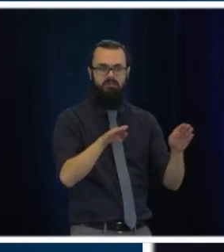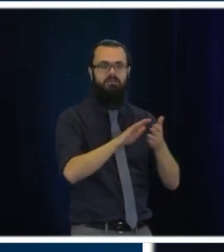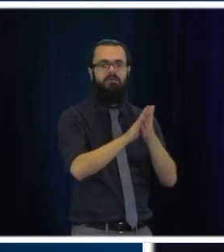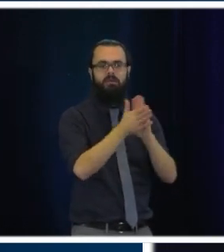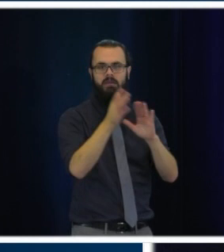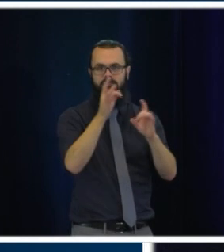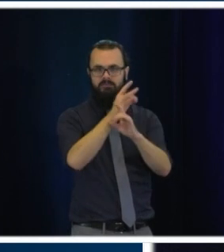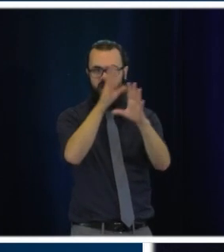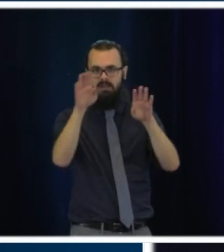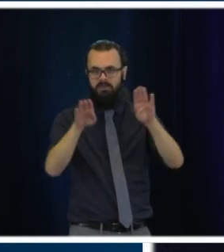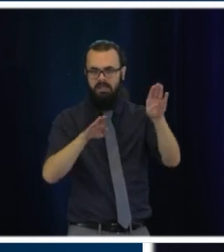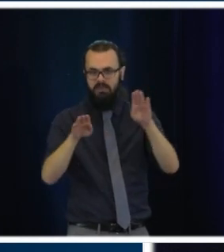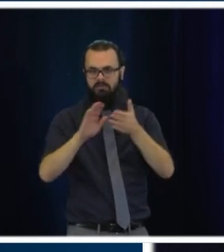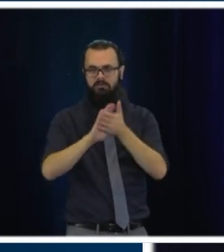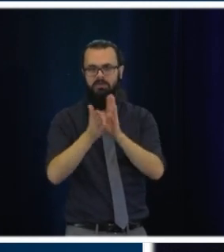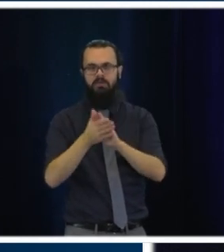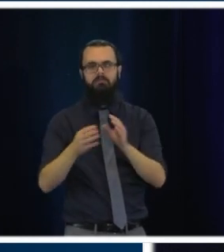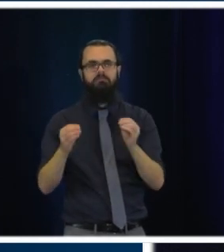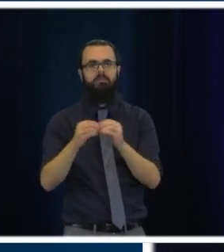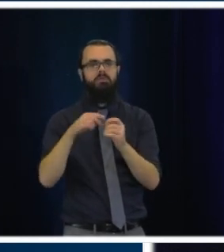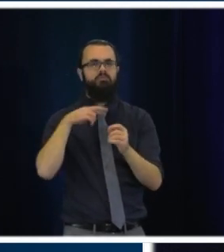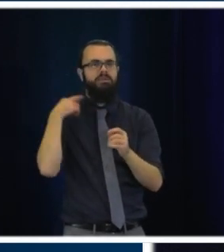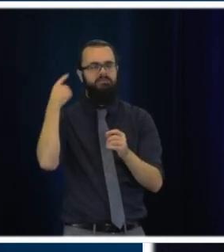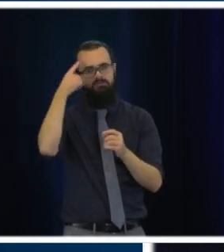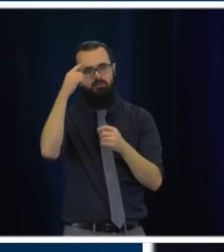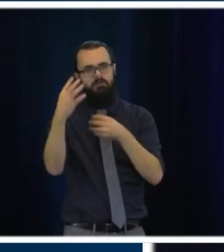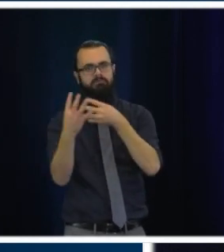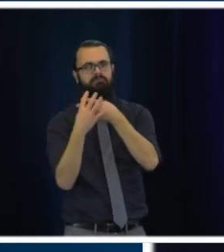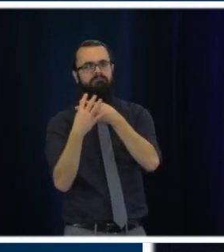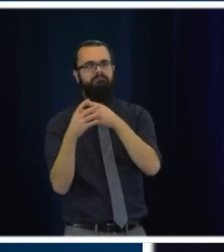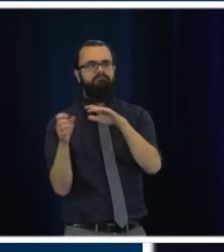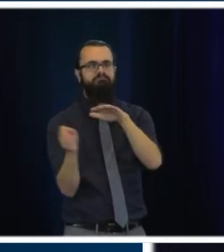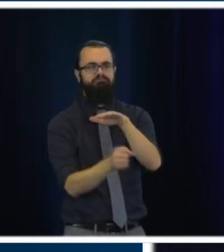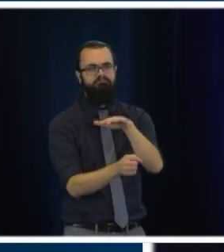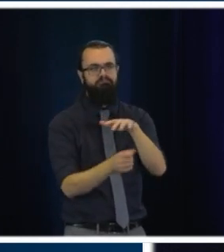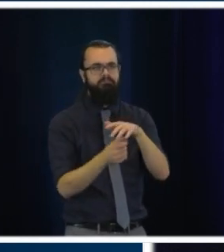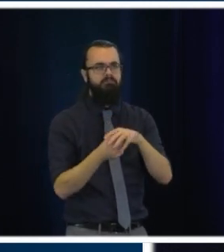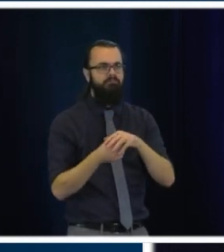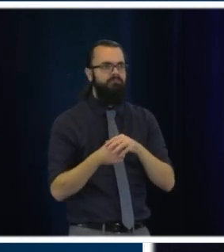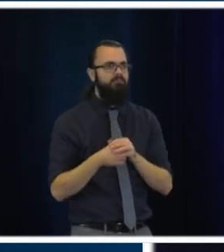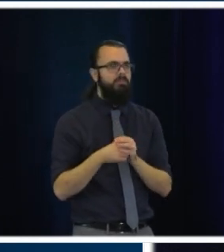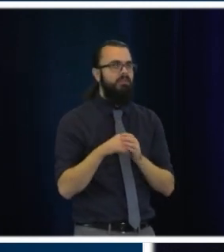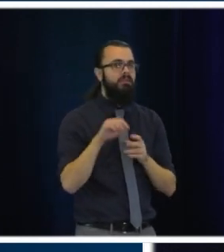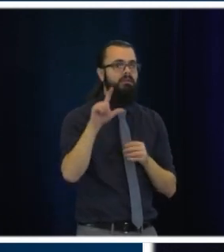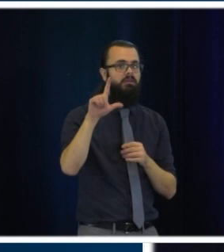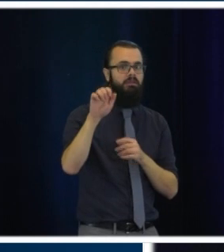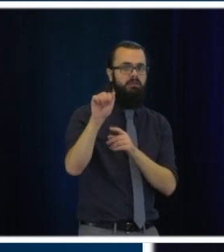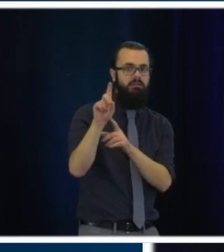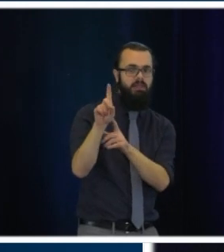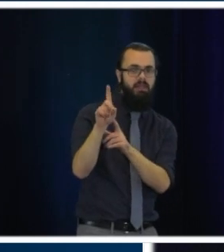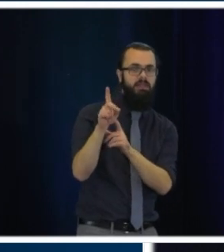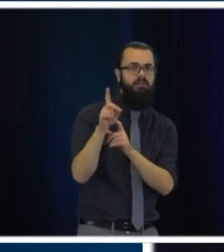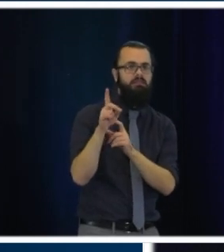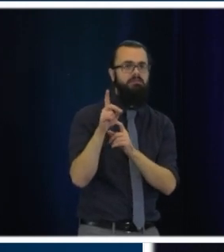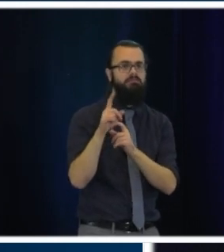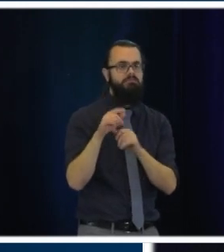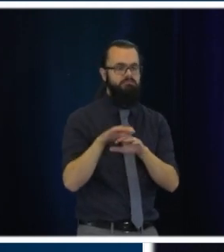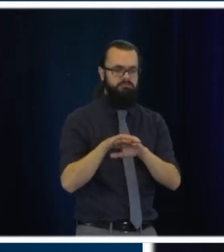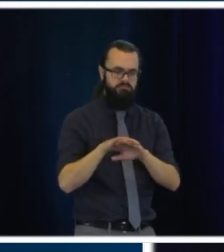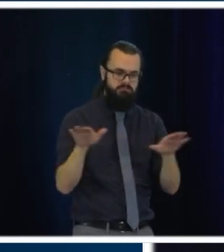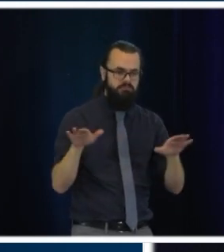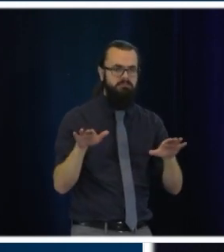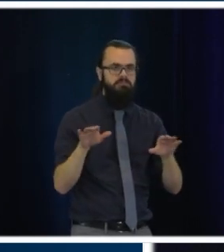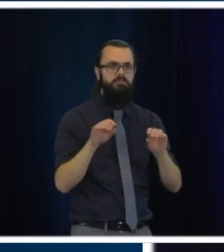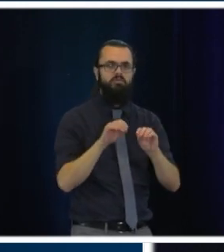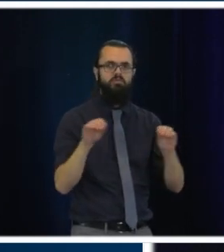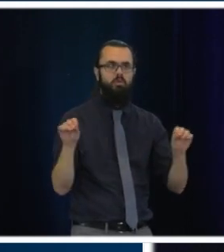are things that we need to be concerned about. And there is no safe amount of lead, okay? The state has a level of 3.5